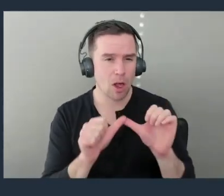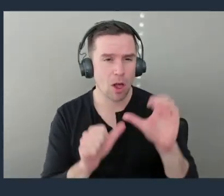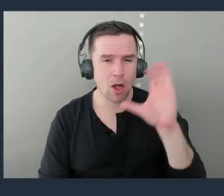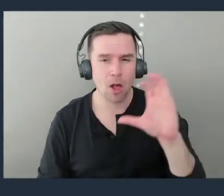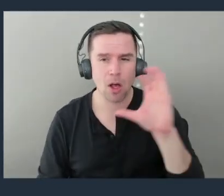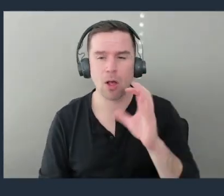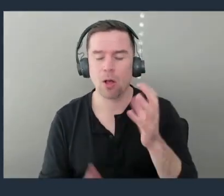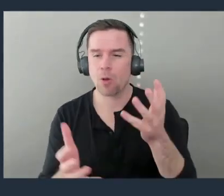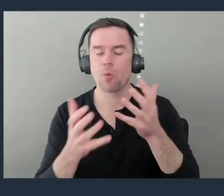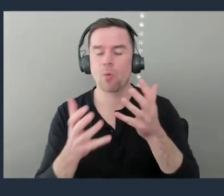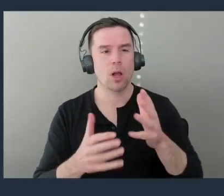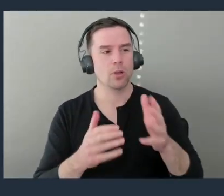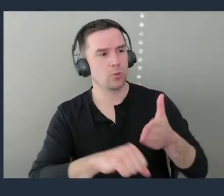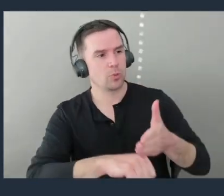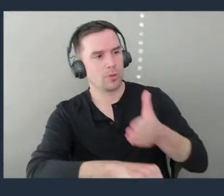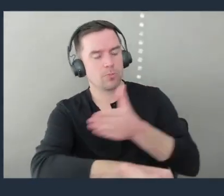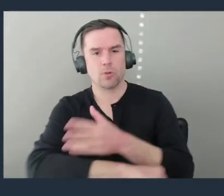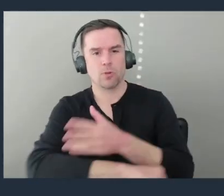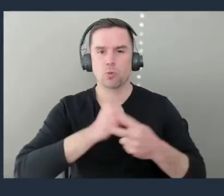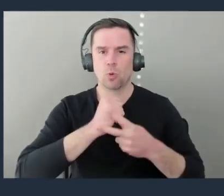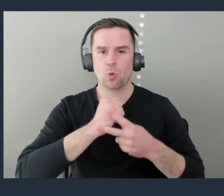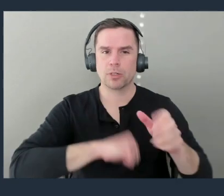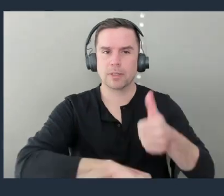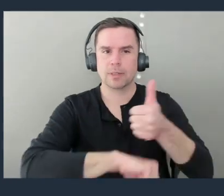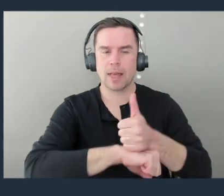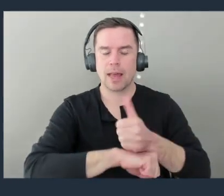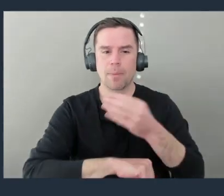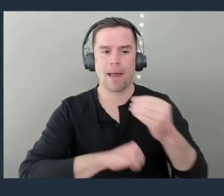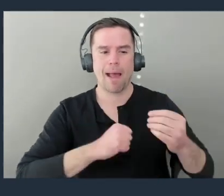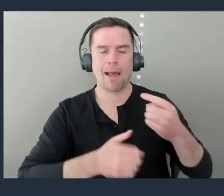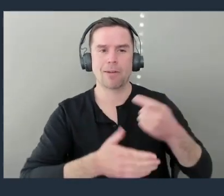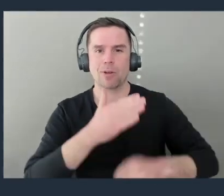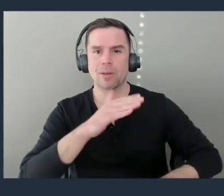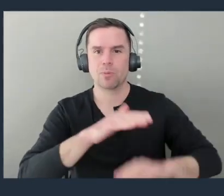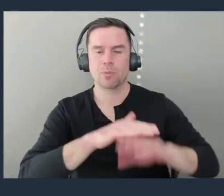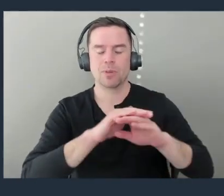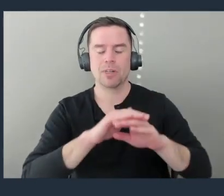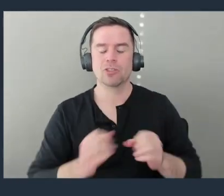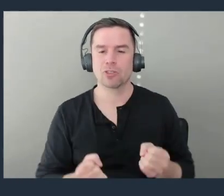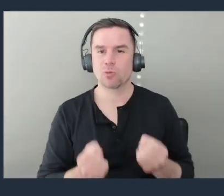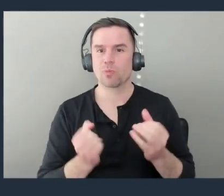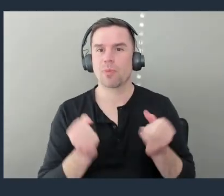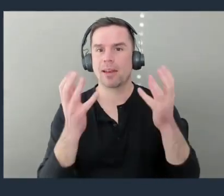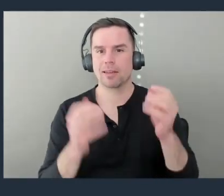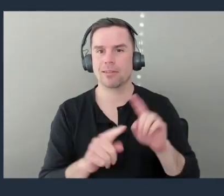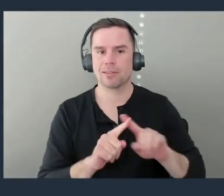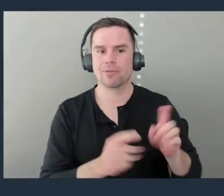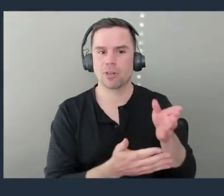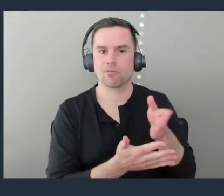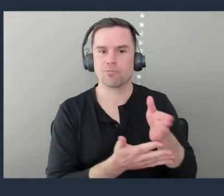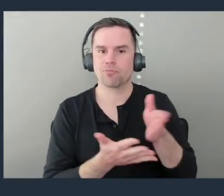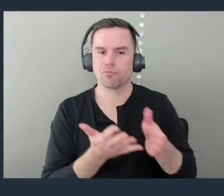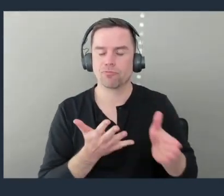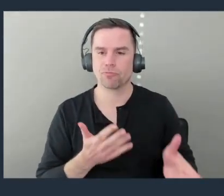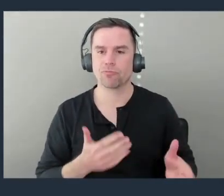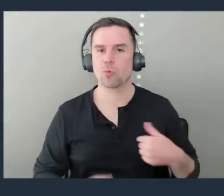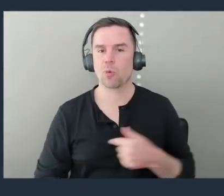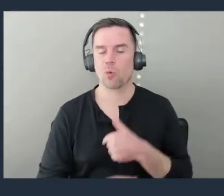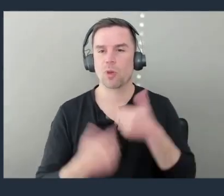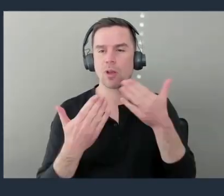setup and optimizations across multiple dimensions, and S3 offers multiple tools and services to achieve this